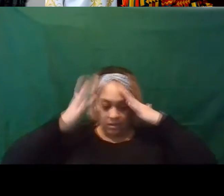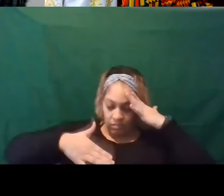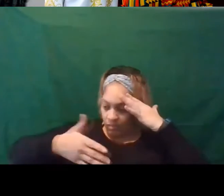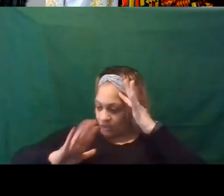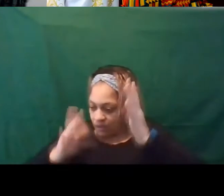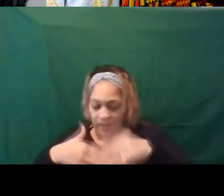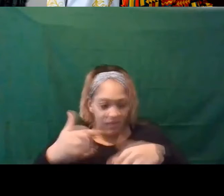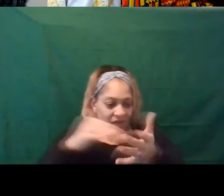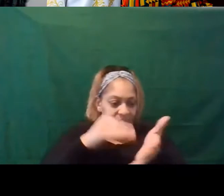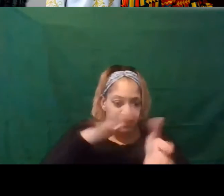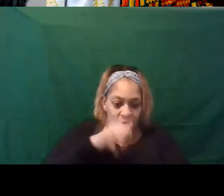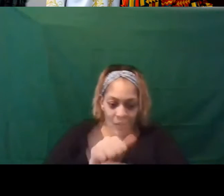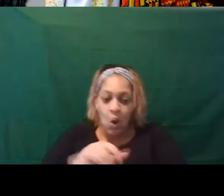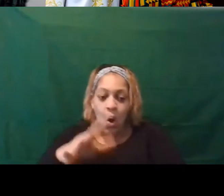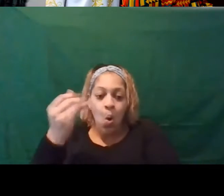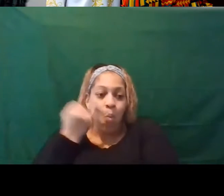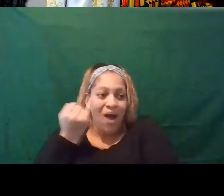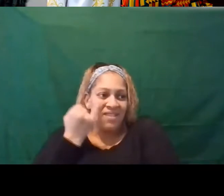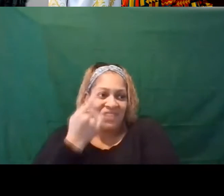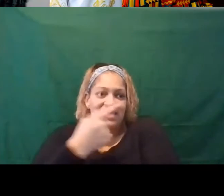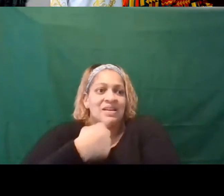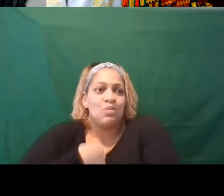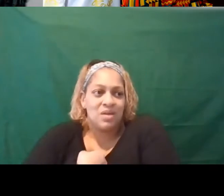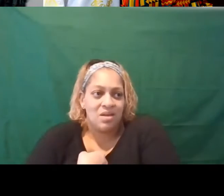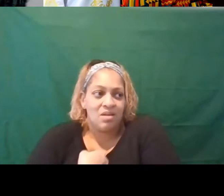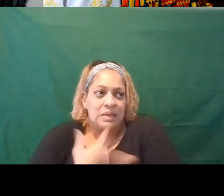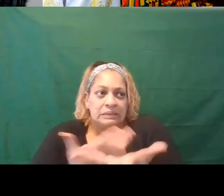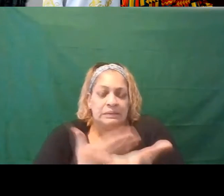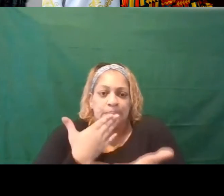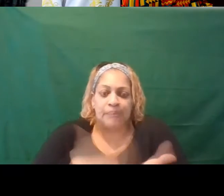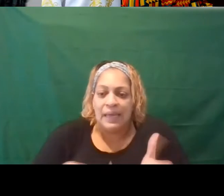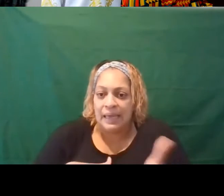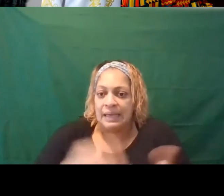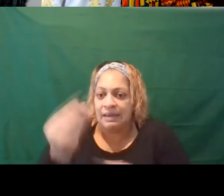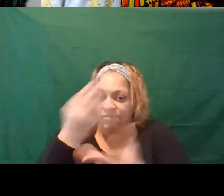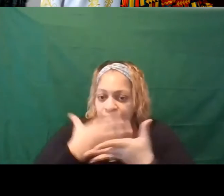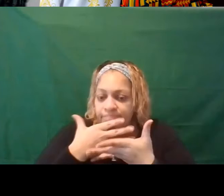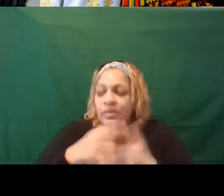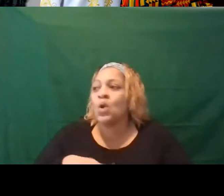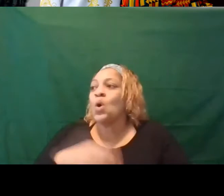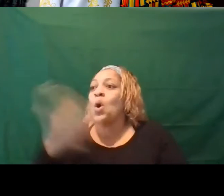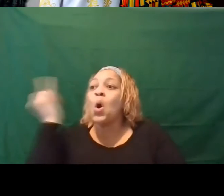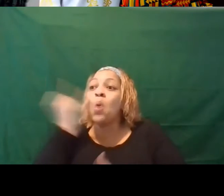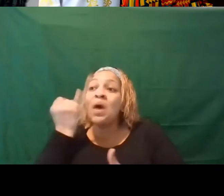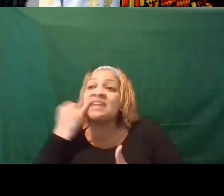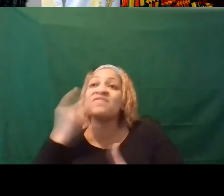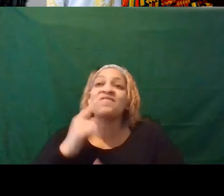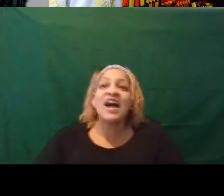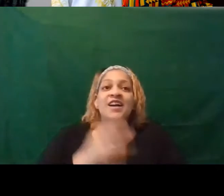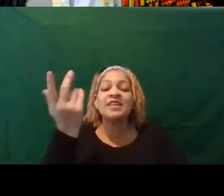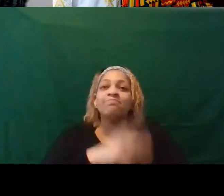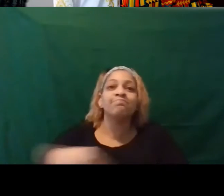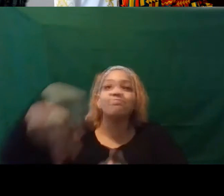doctor appointment tomorrow. What if they tell me X, Y, Z? Oh my goodness, what if I deliver this speech and I mess up? That kind